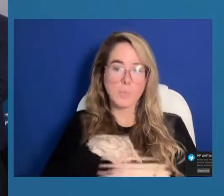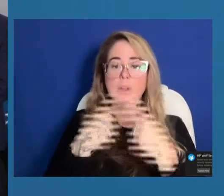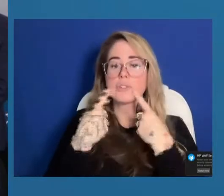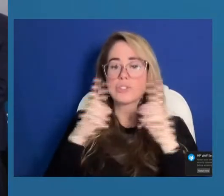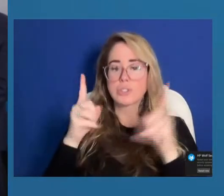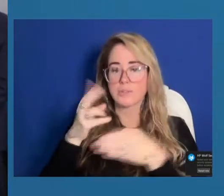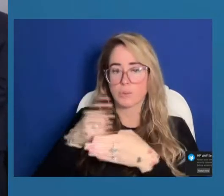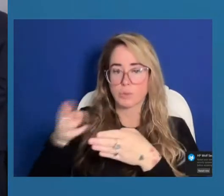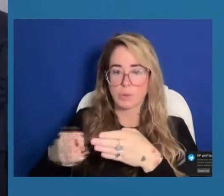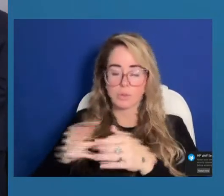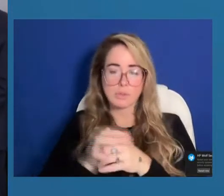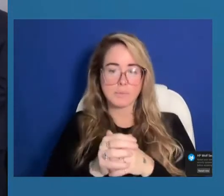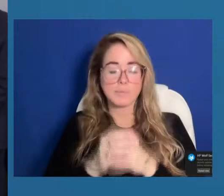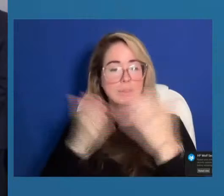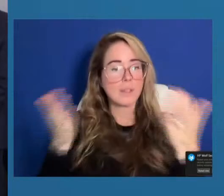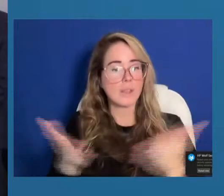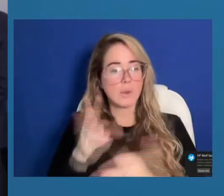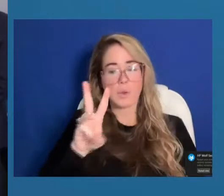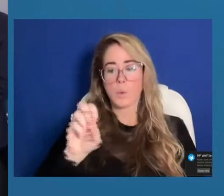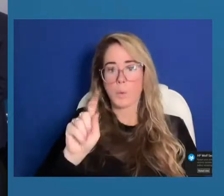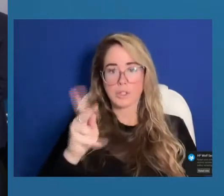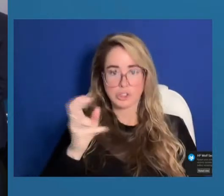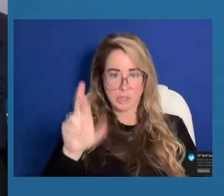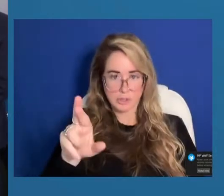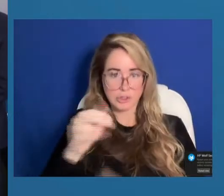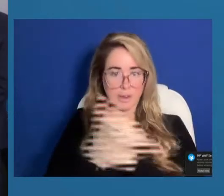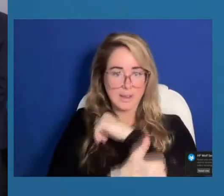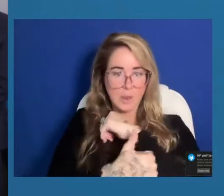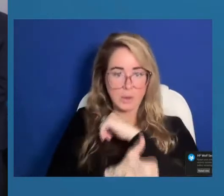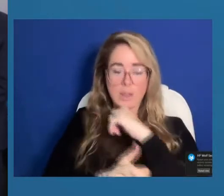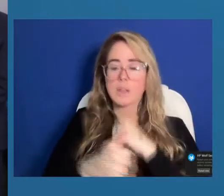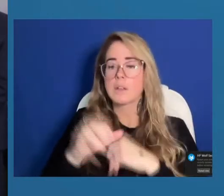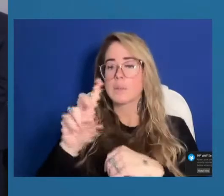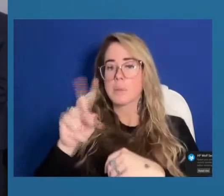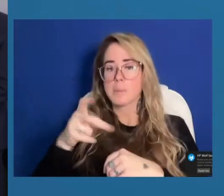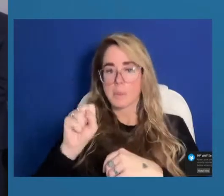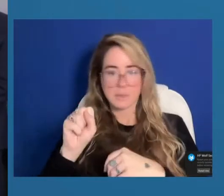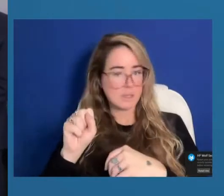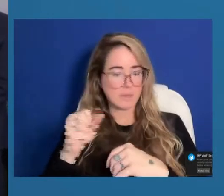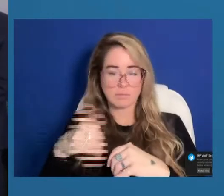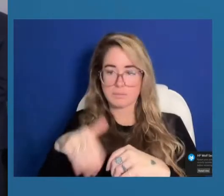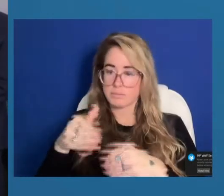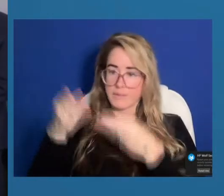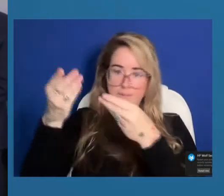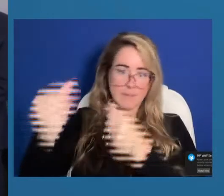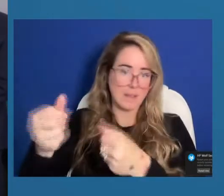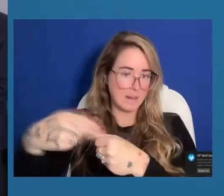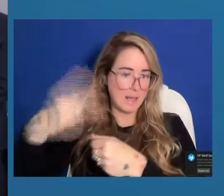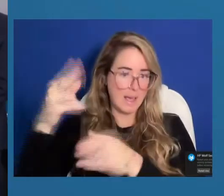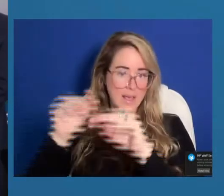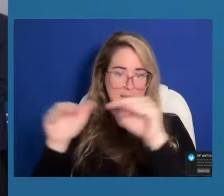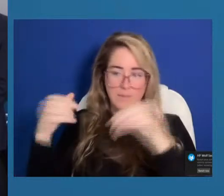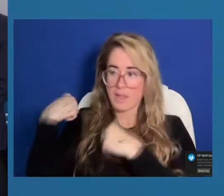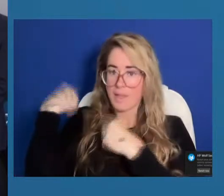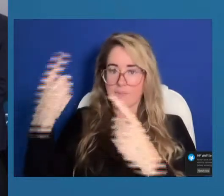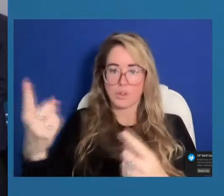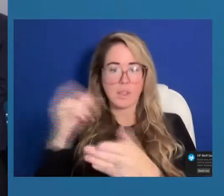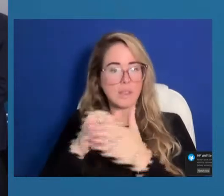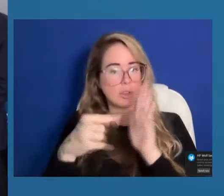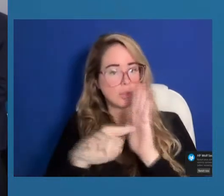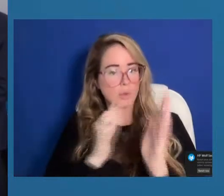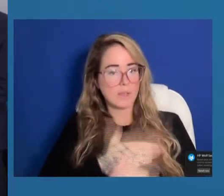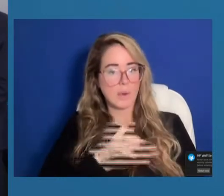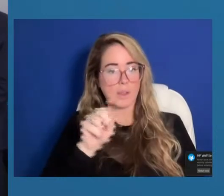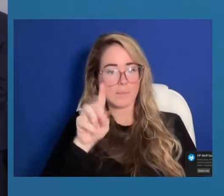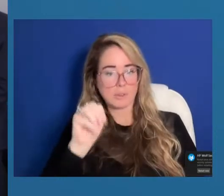this. Here in Westchester County, our Department of Public Safety is funded at its highest levels ever, and it's a reflection of our administration's deep